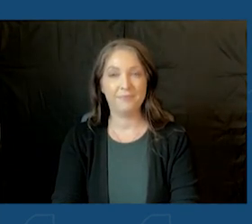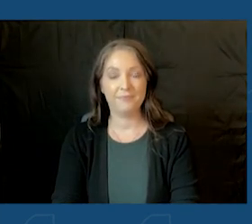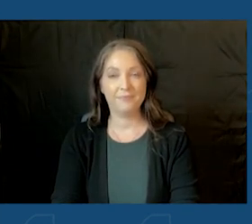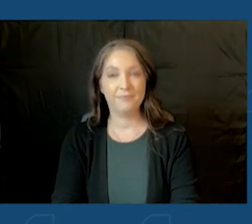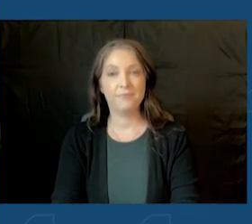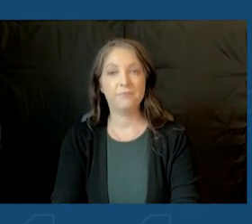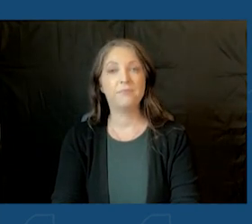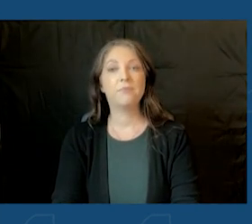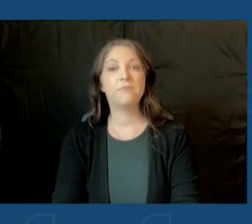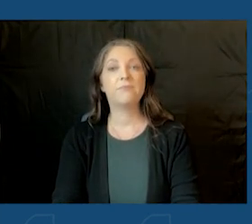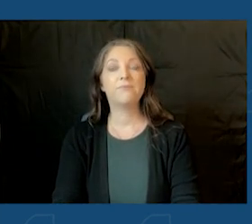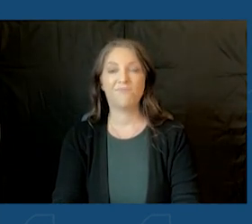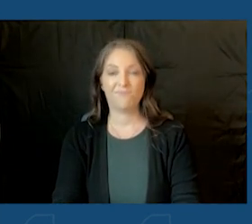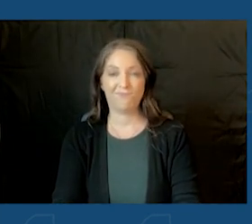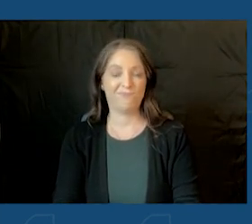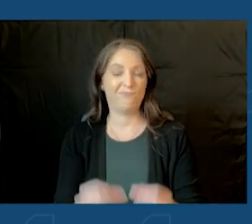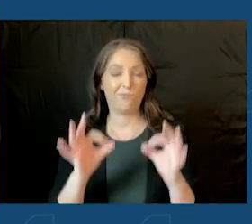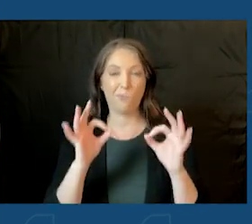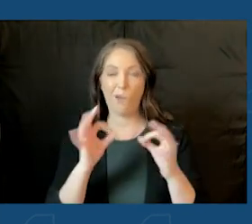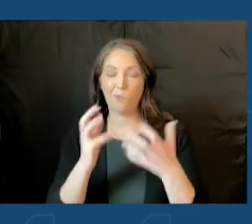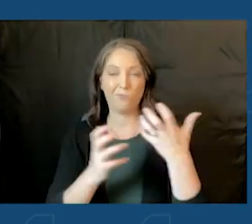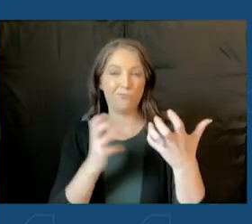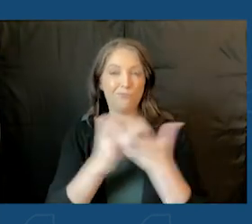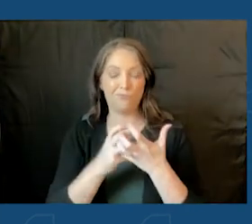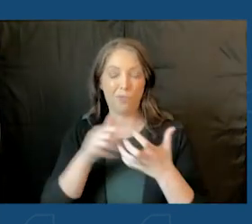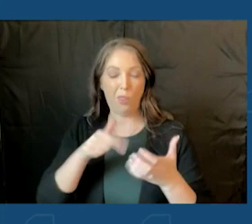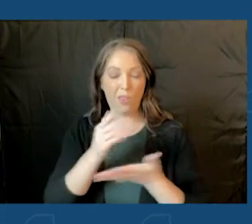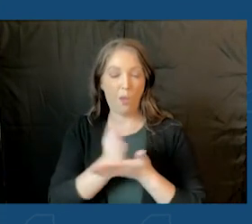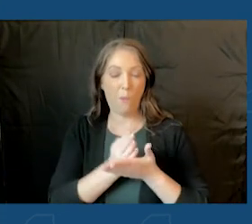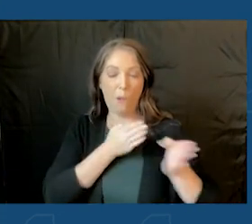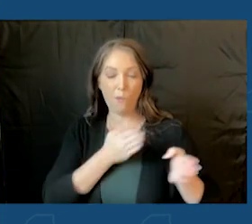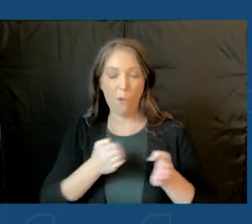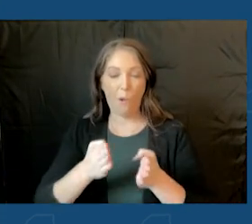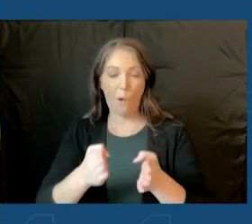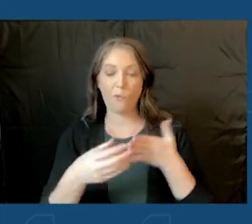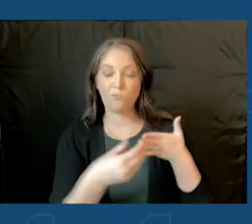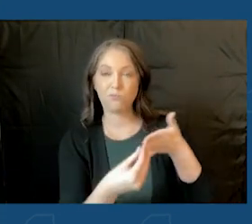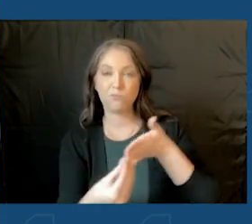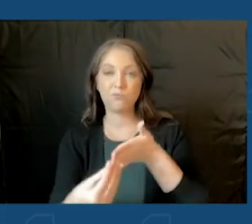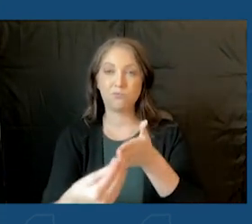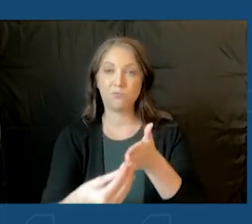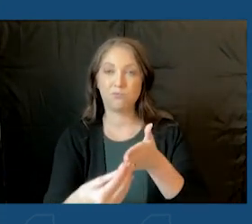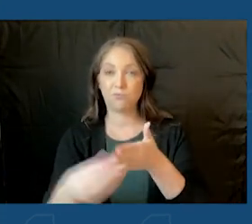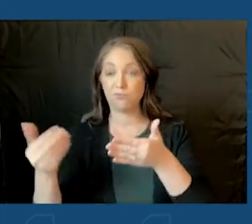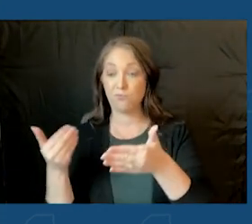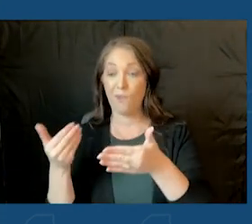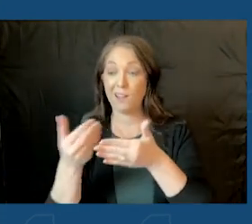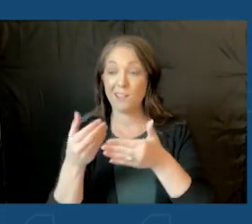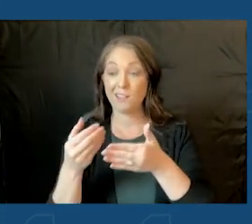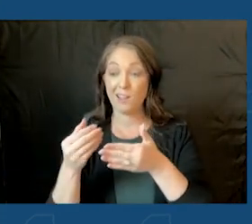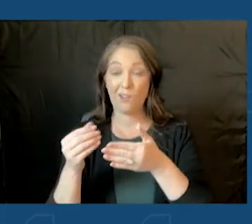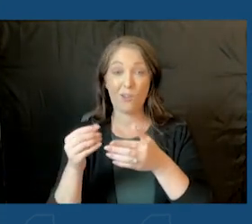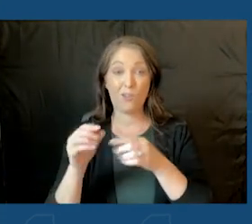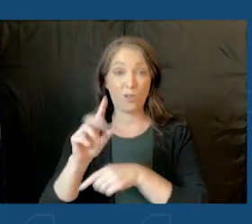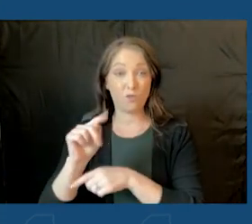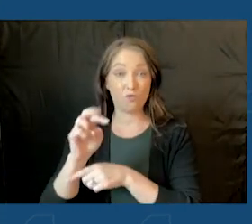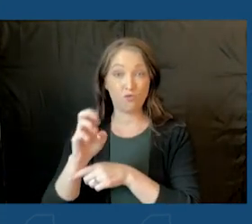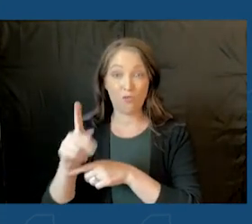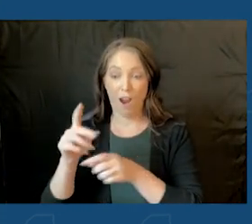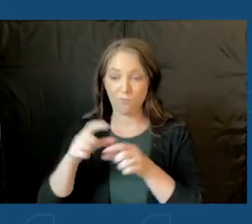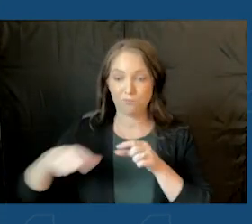It's befitting that this segment of roadway that leads to and is adjacent to the track be named after